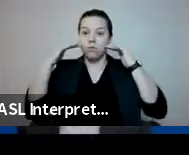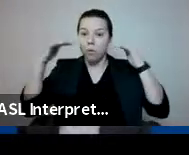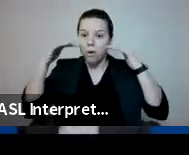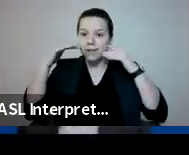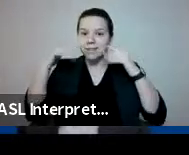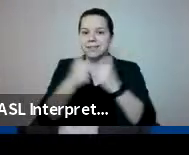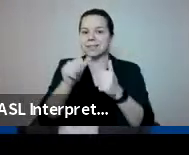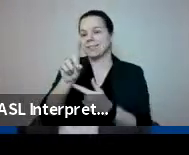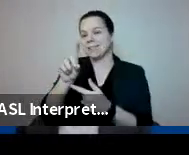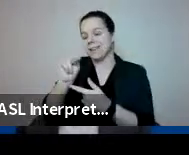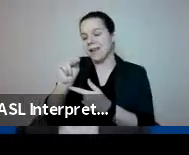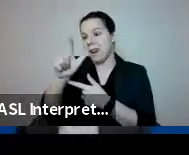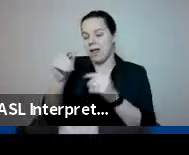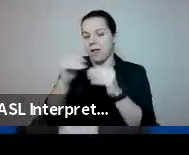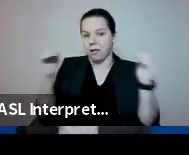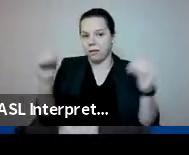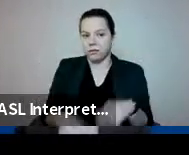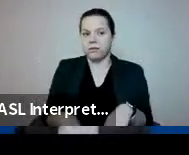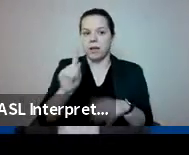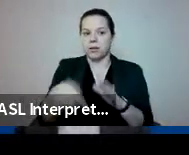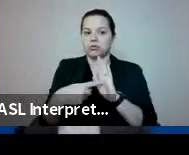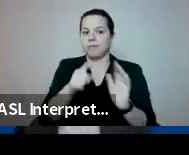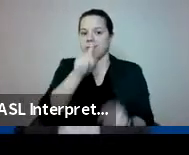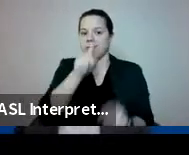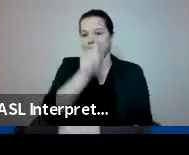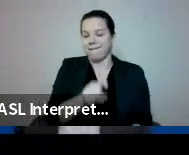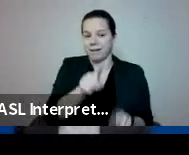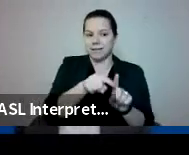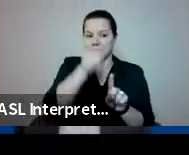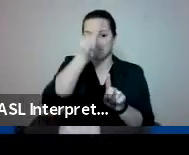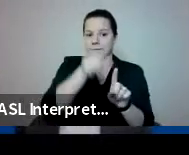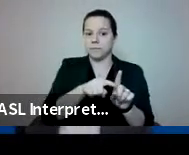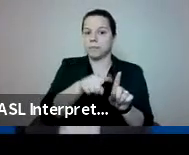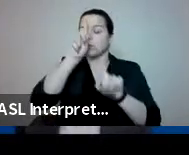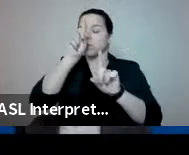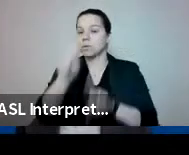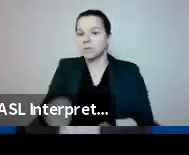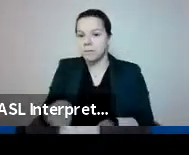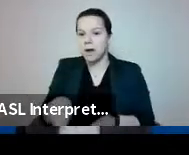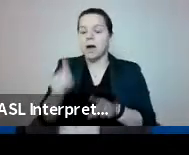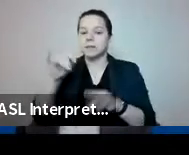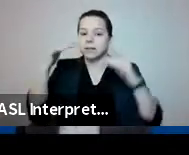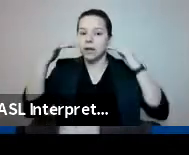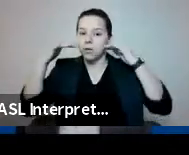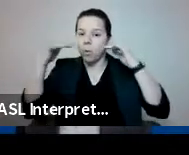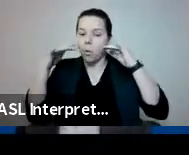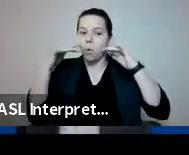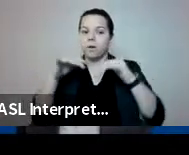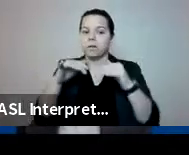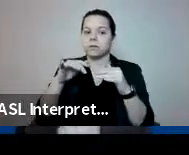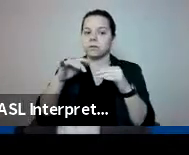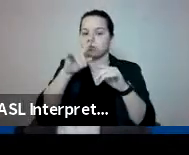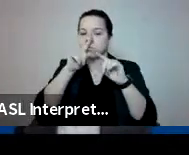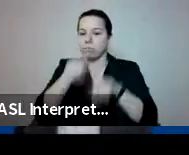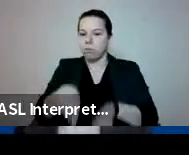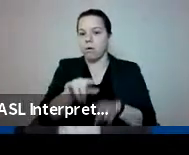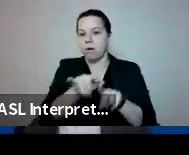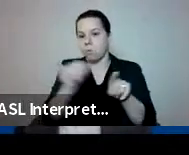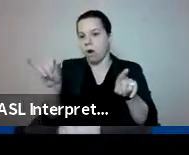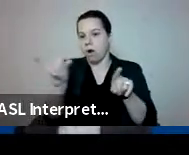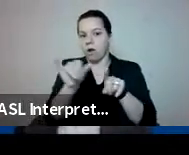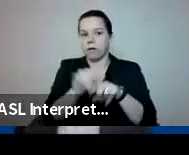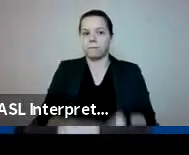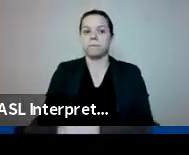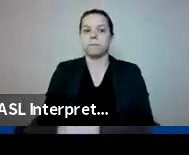value, shown on the X or horizontal axis. And the response is the reported annoyance on the Y or vertical axis. This slide shows